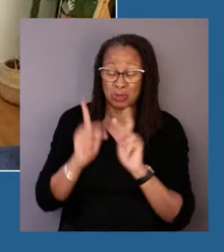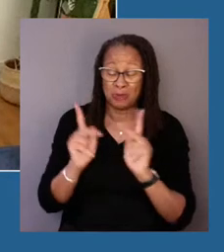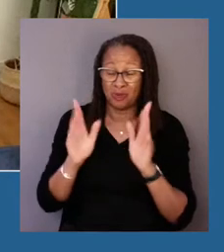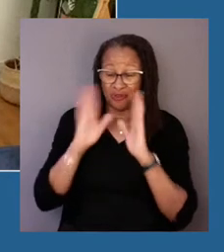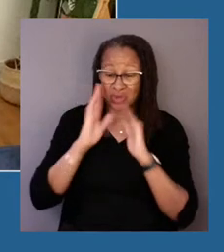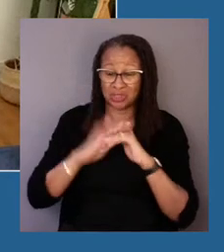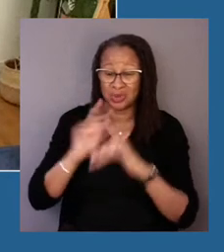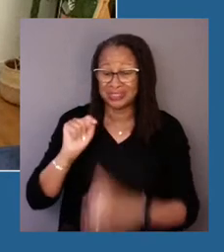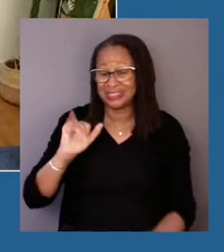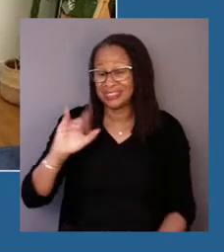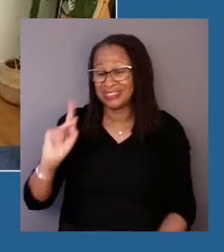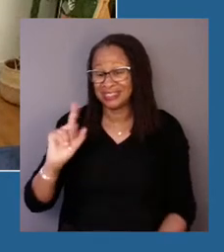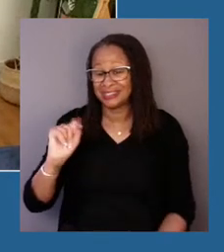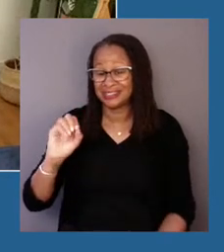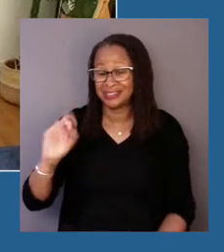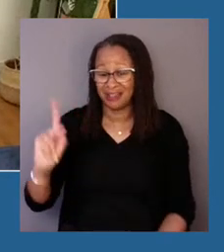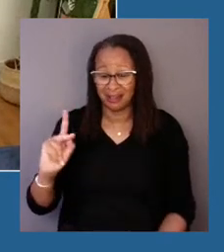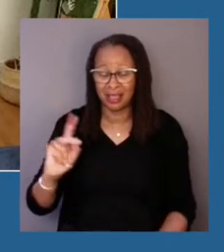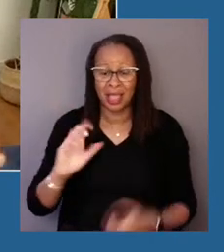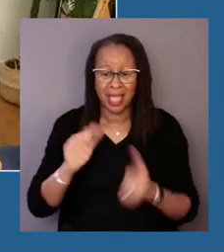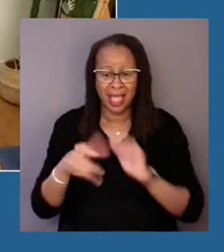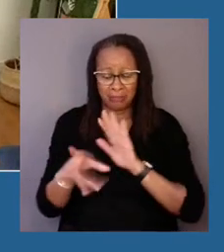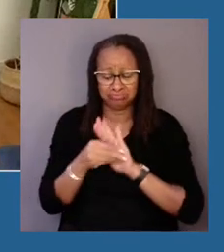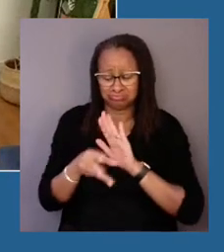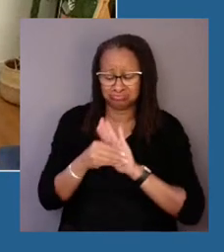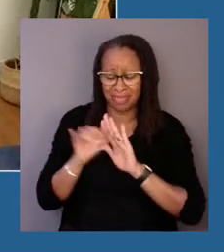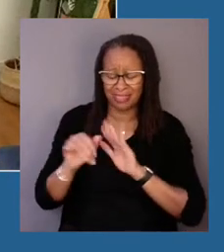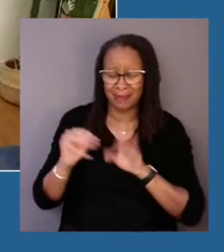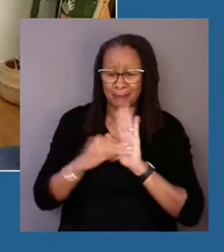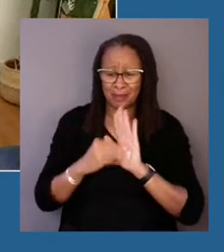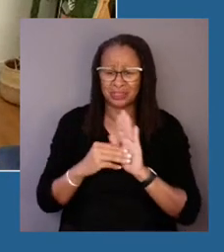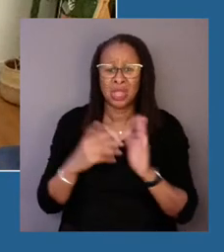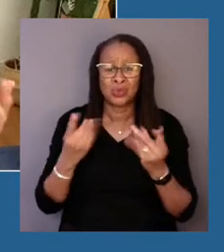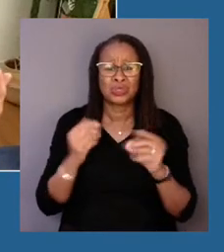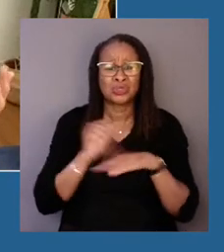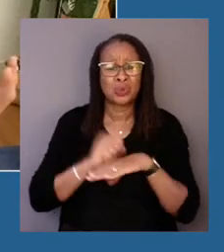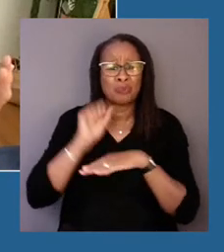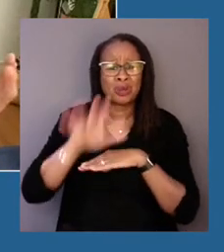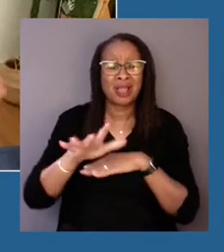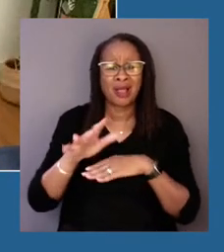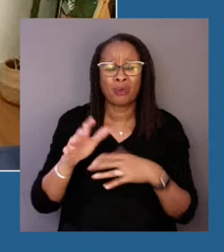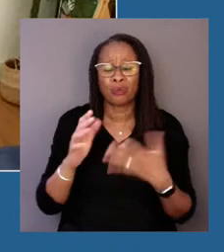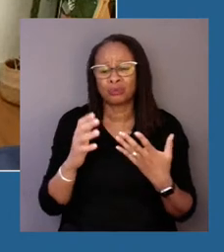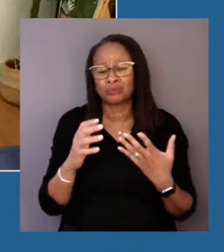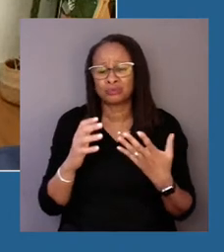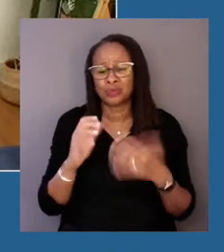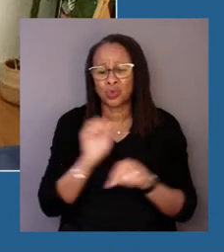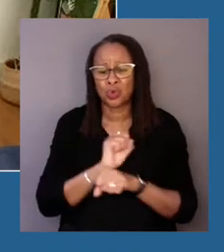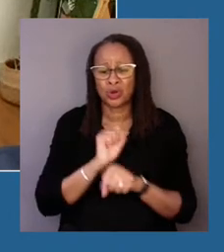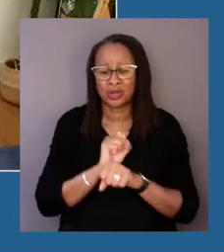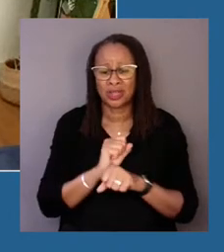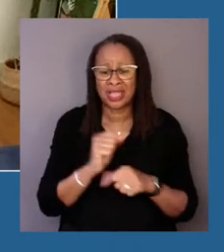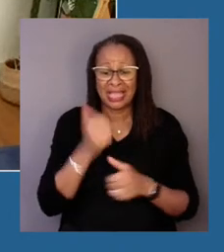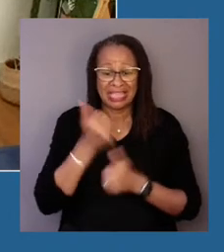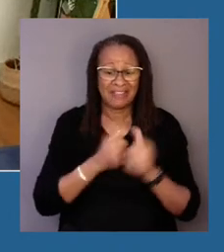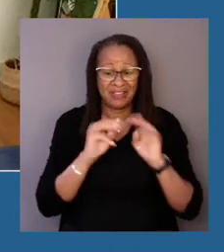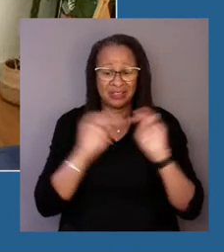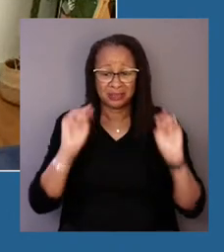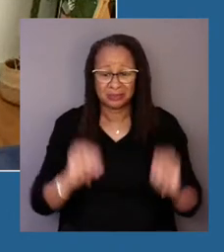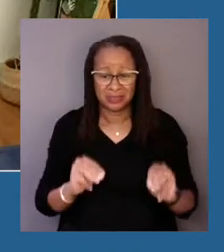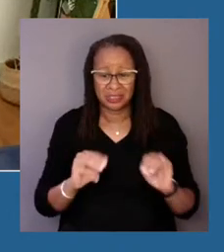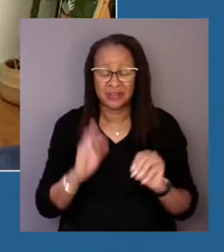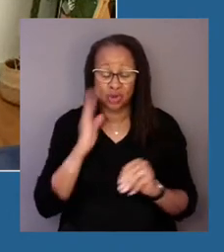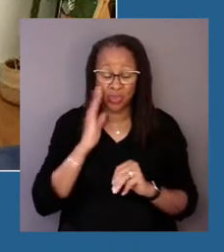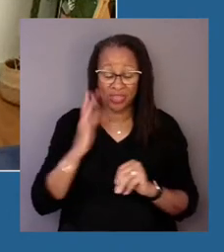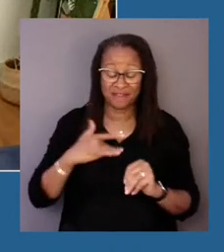that model is, right? Like it's really disenchanting that you put out work. And even the museum will know this, right? Like everyone knows that feeling of putting out